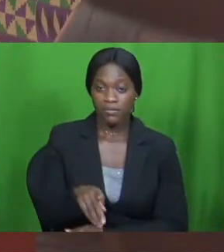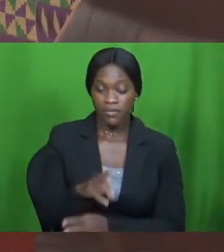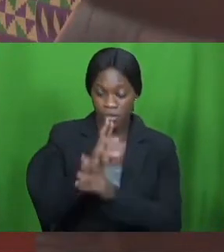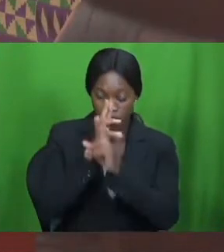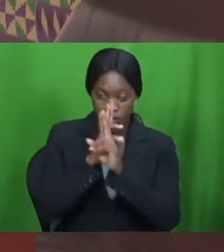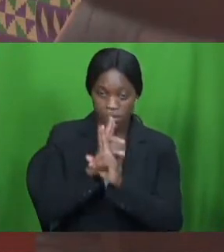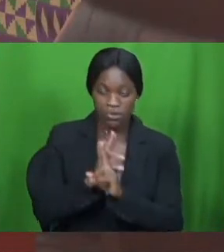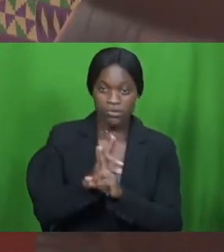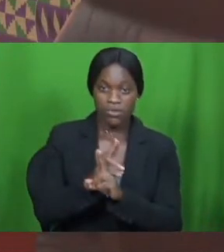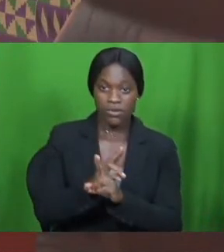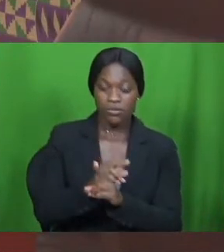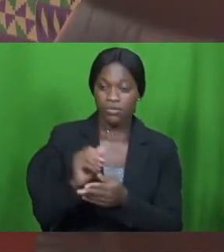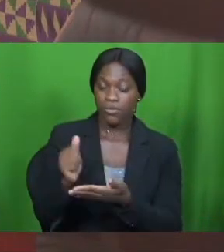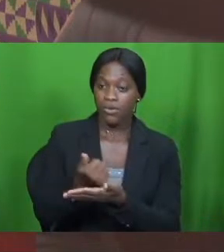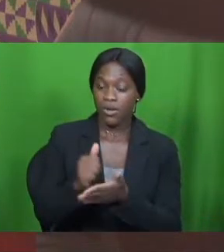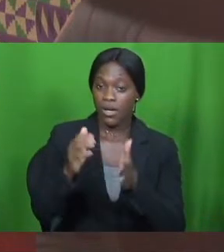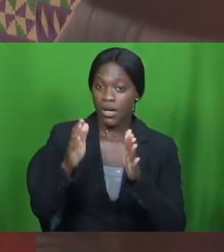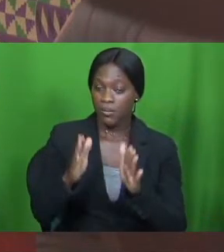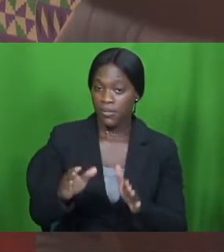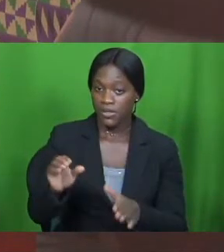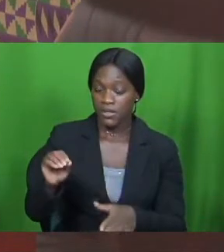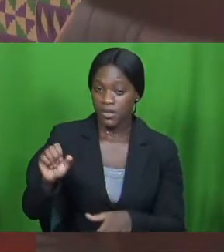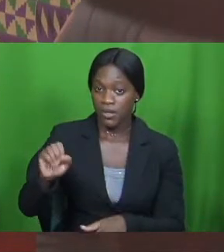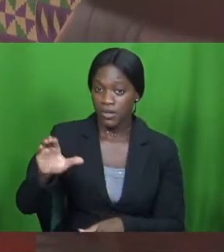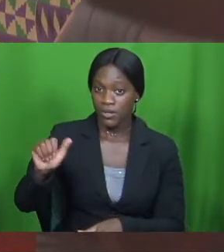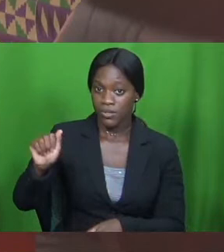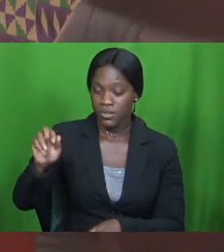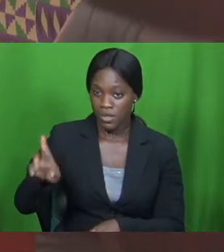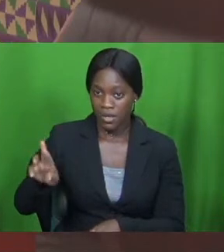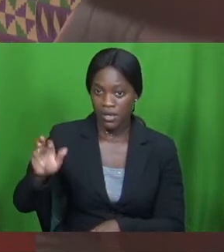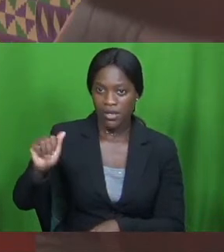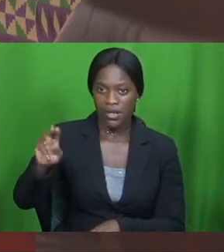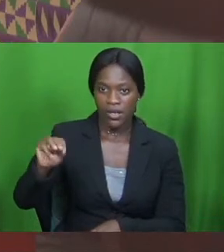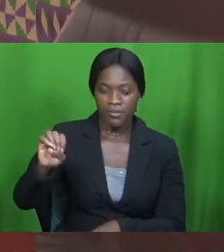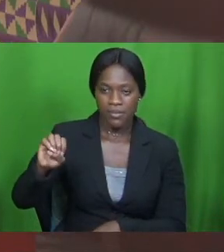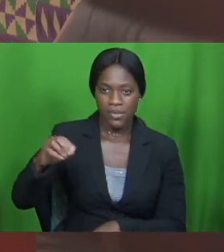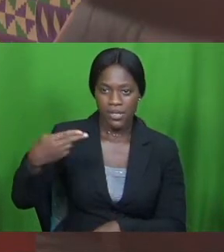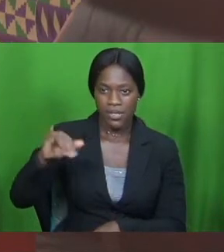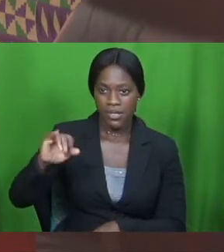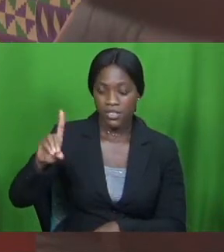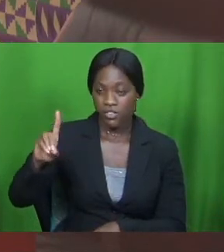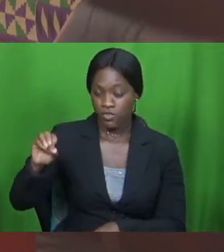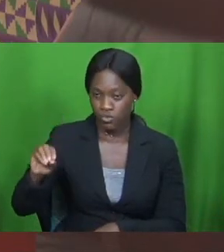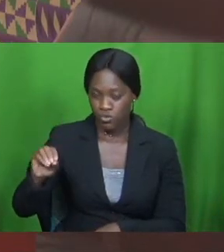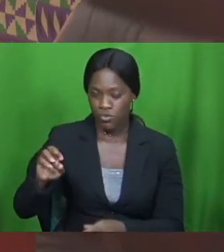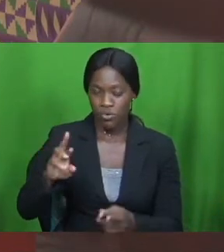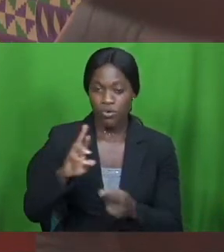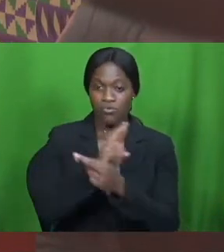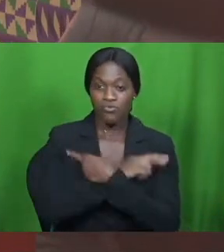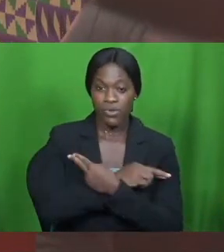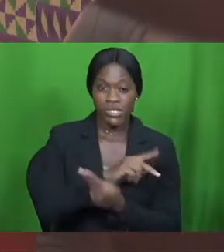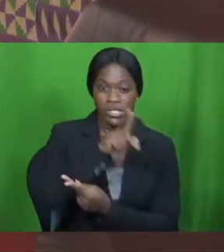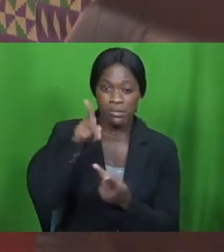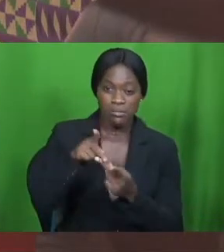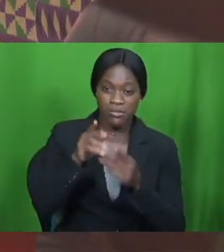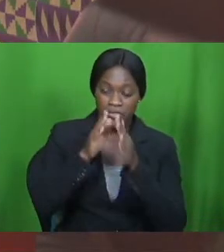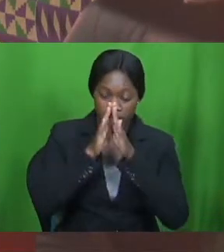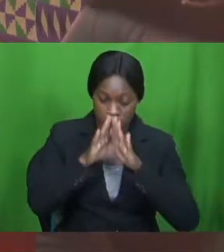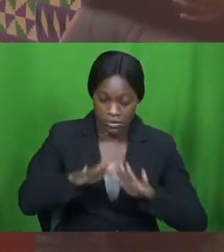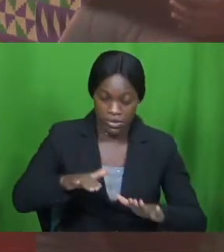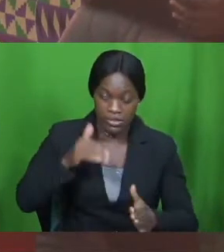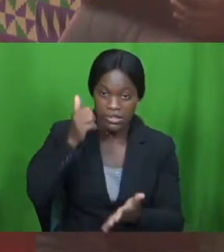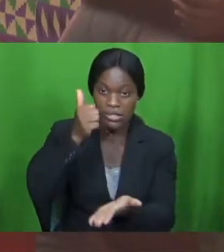Honorable Ambassador Oscar Amedo, rest in perfect peace.